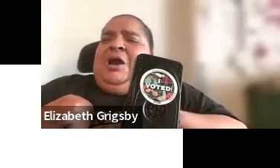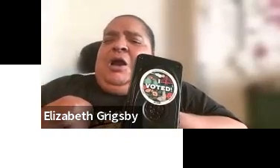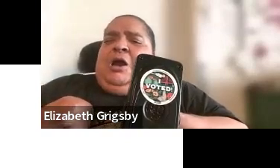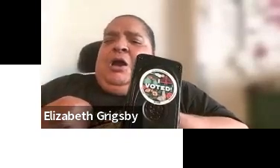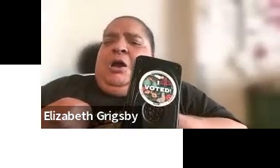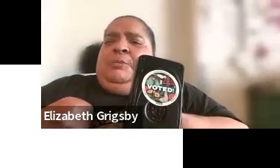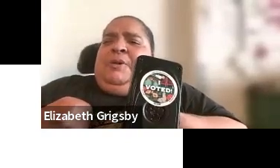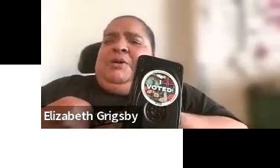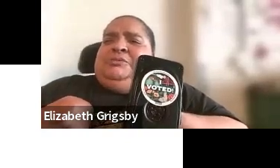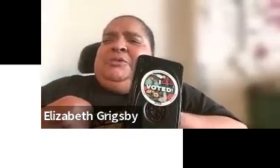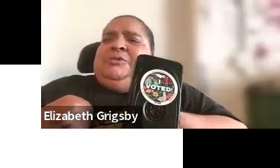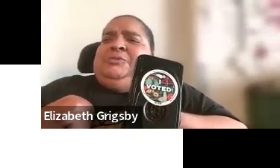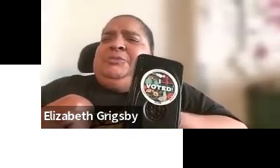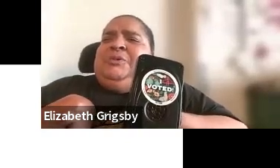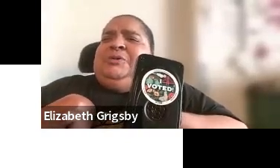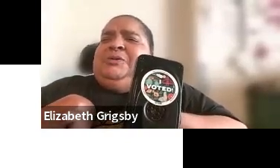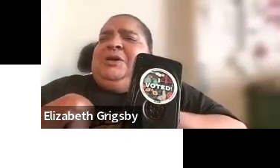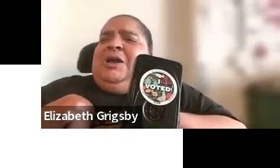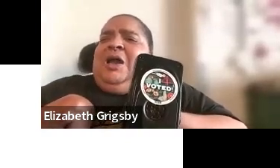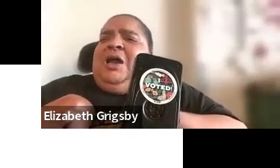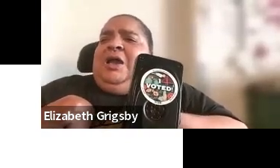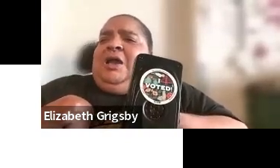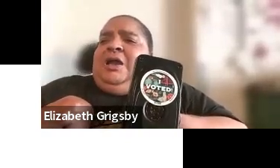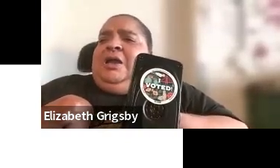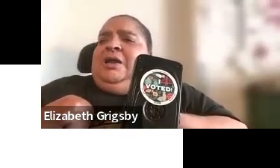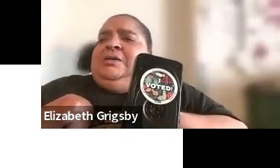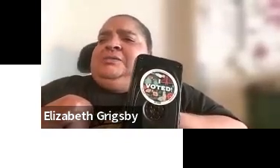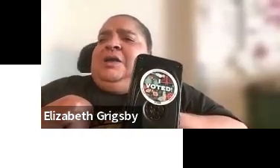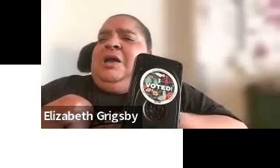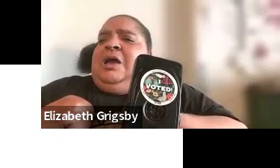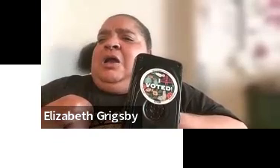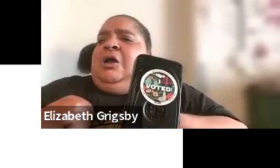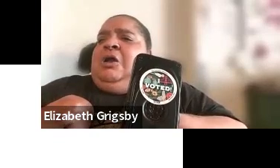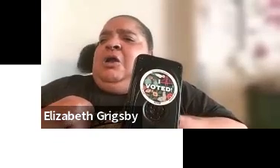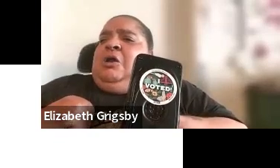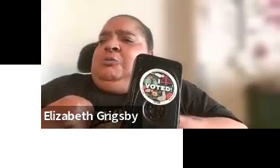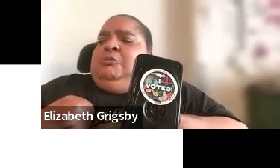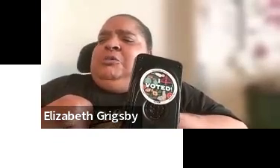training about disability in